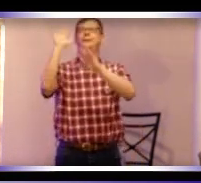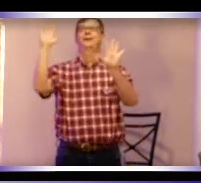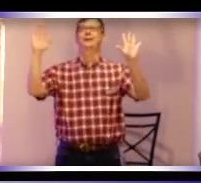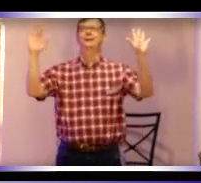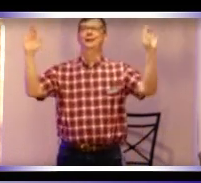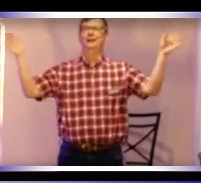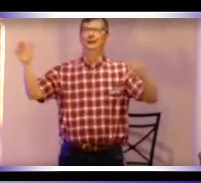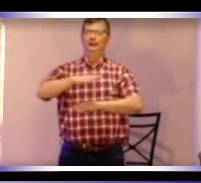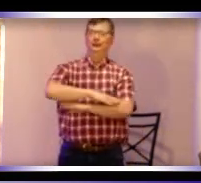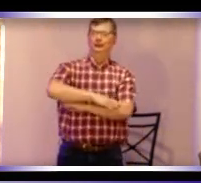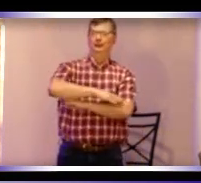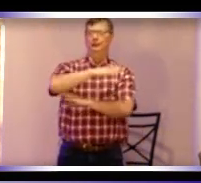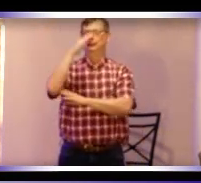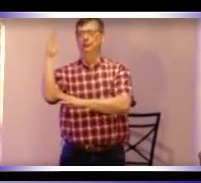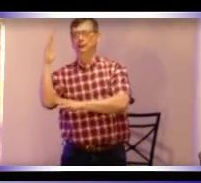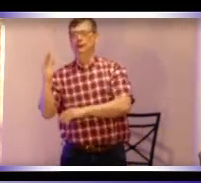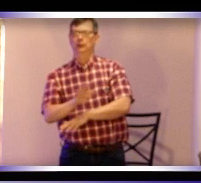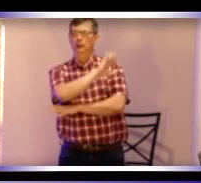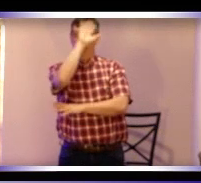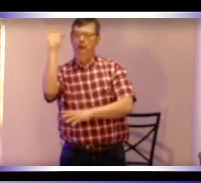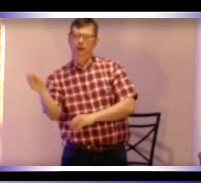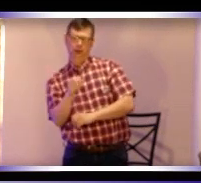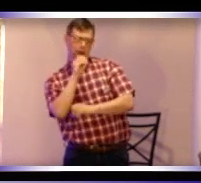and crisp.